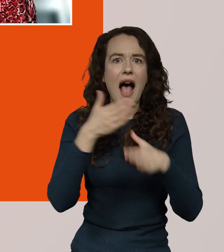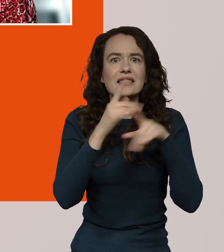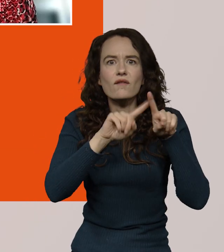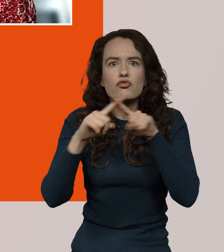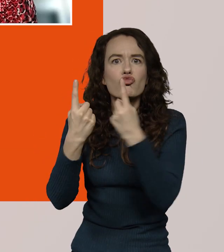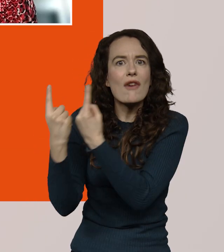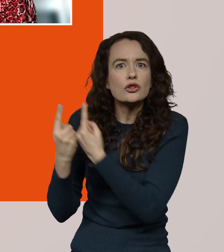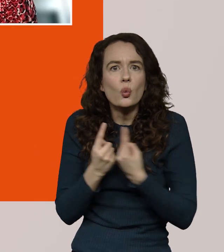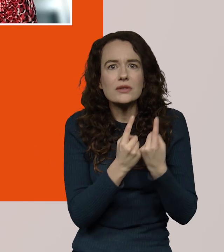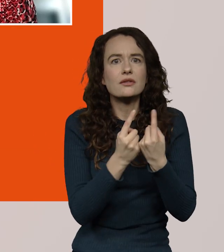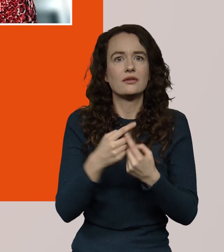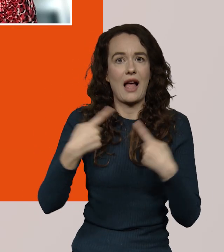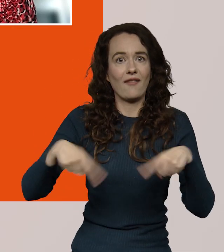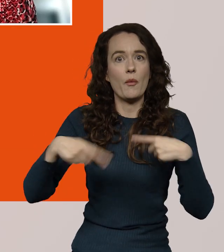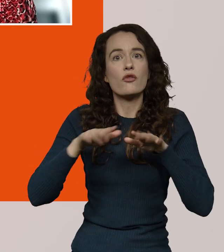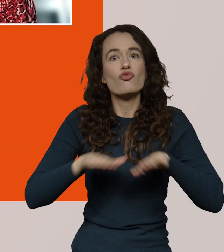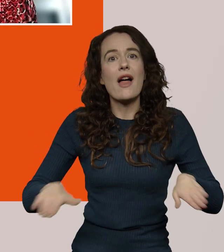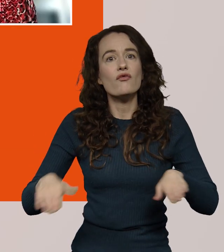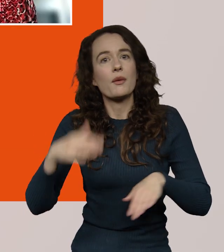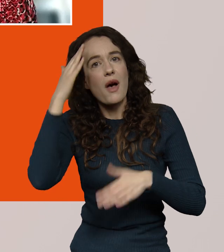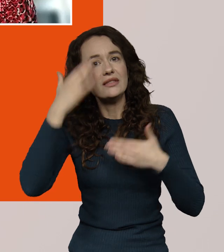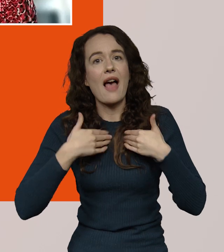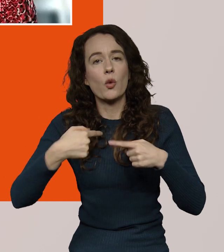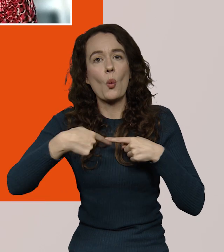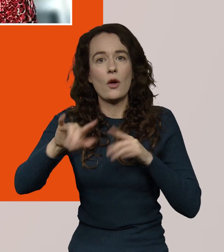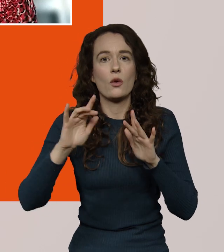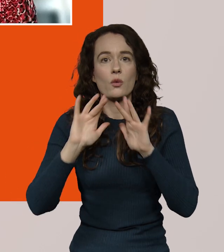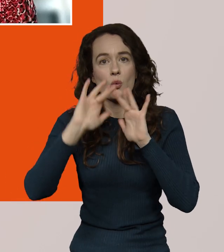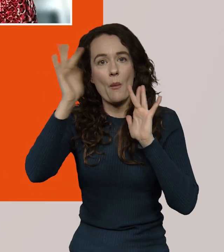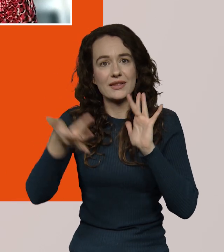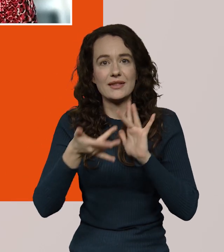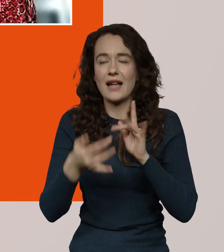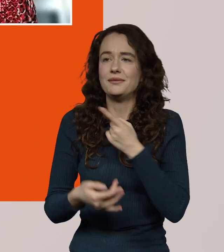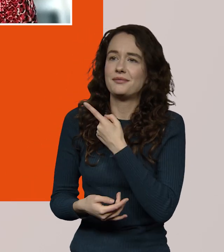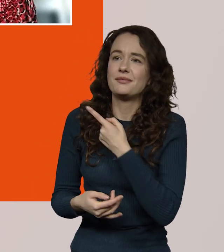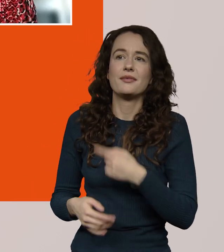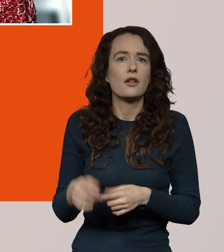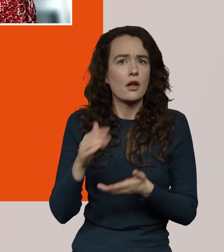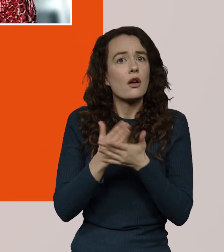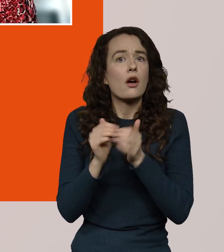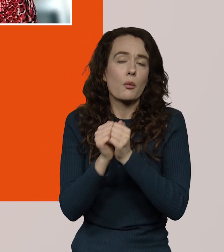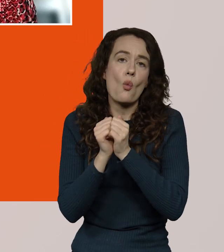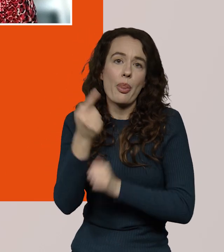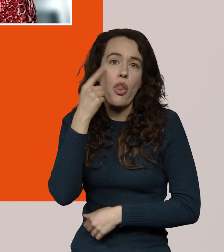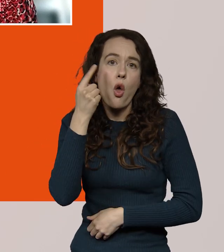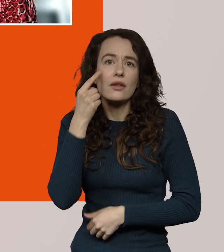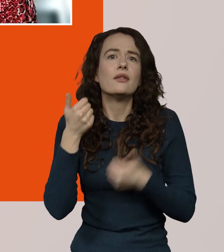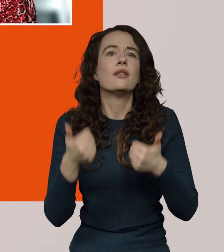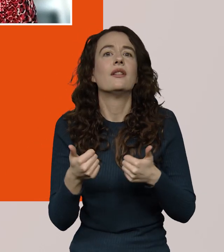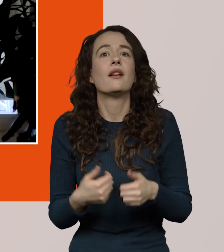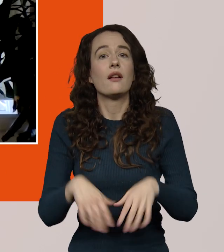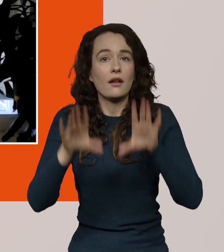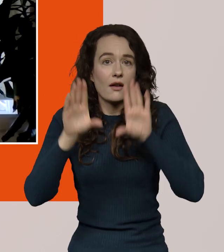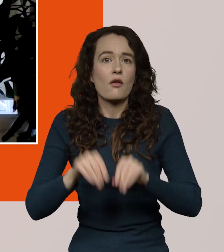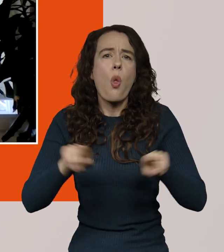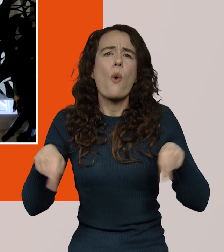Mental Health Week. So I've learned about myself that I'm actually really, really confident